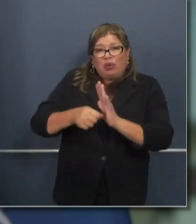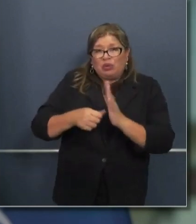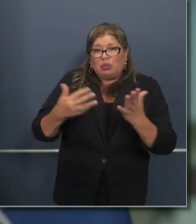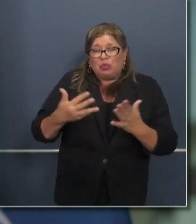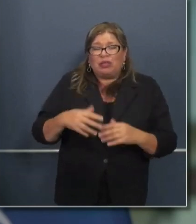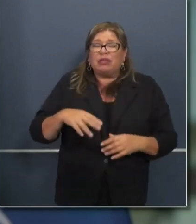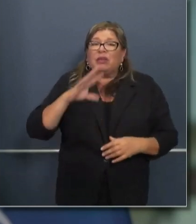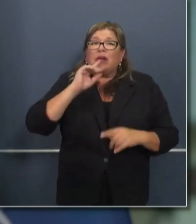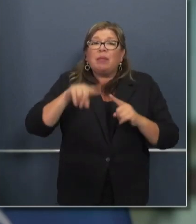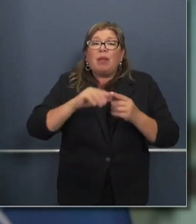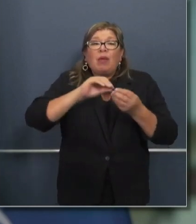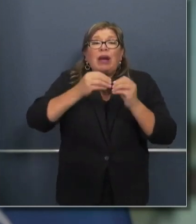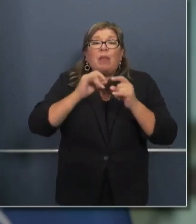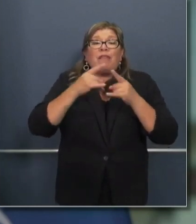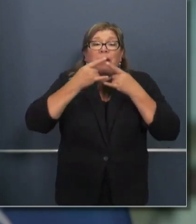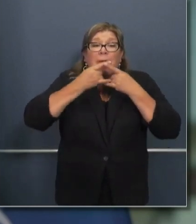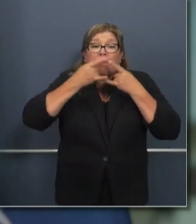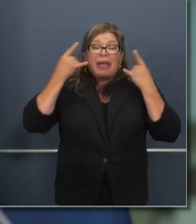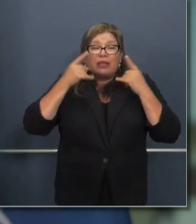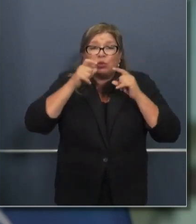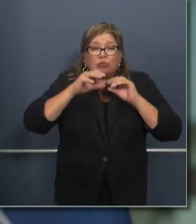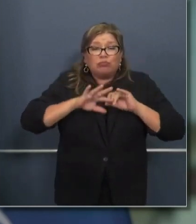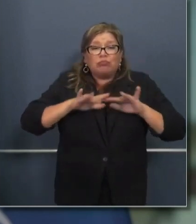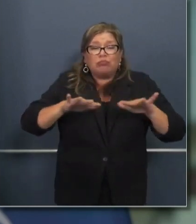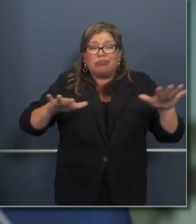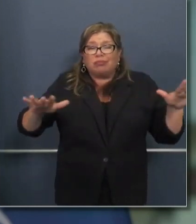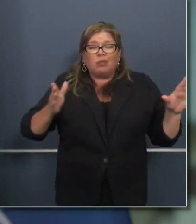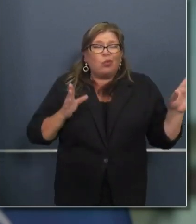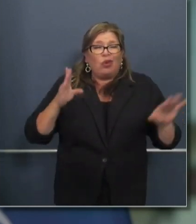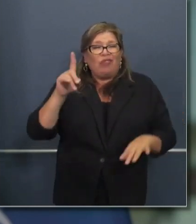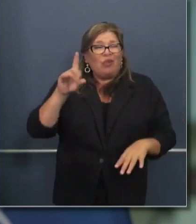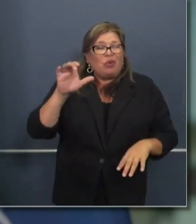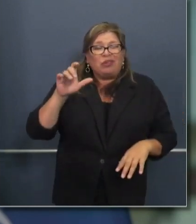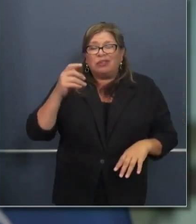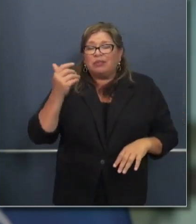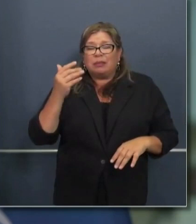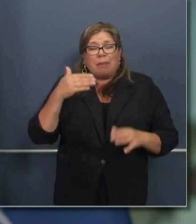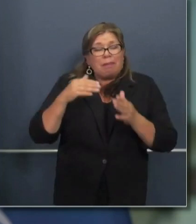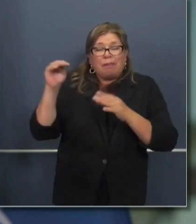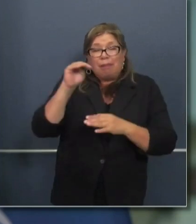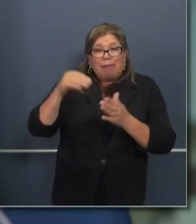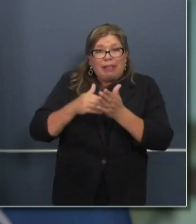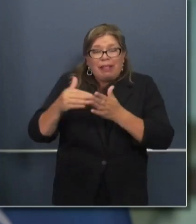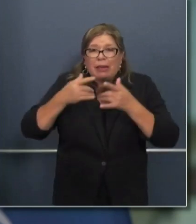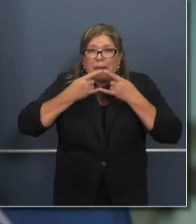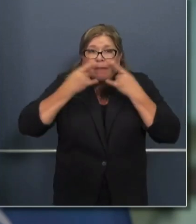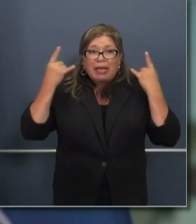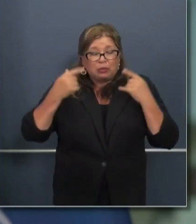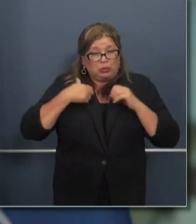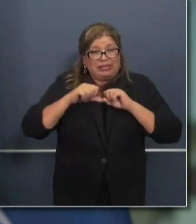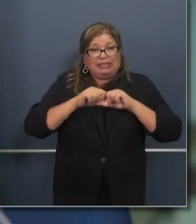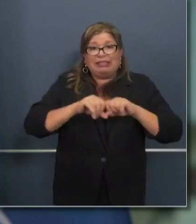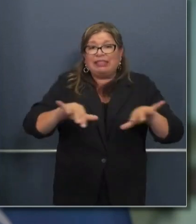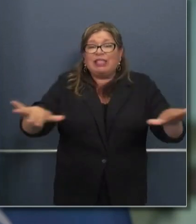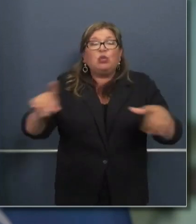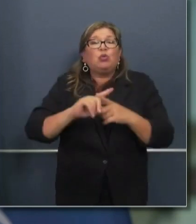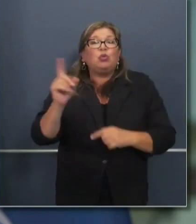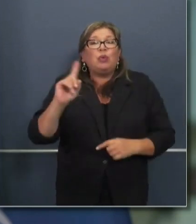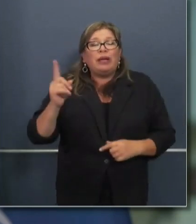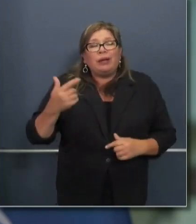130.1 million masks that have been distributed throughout these sectors of our economy, the transit sector, our education